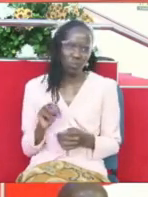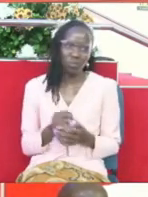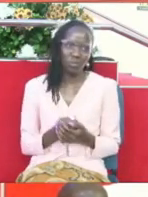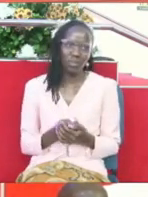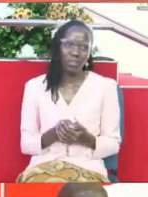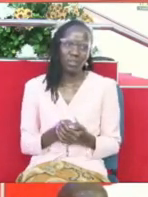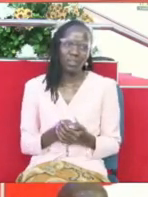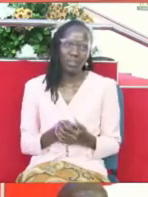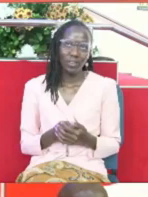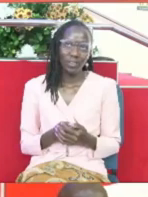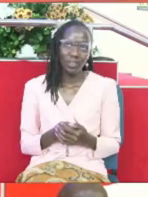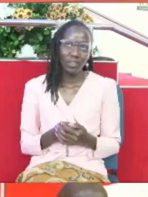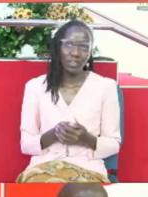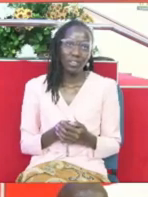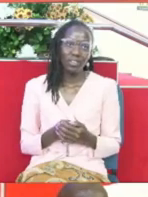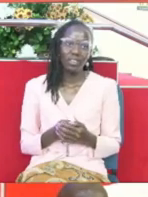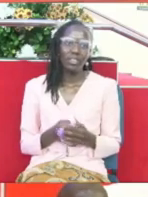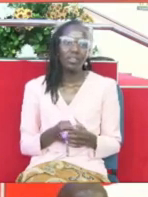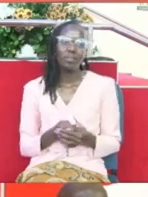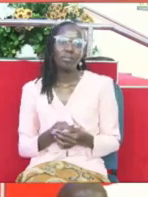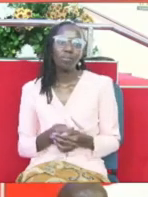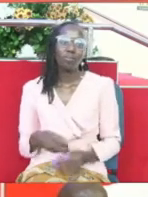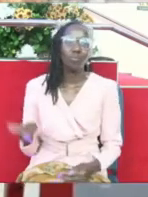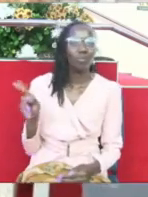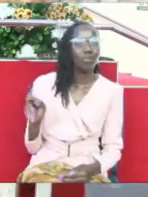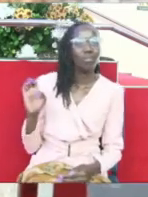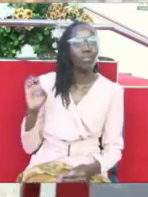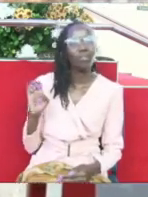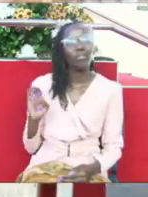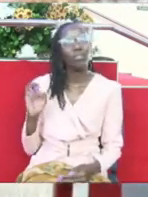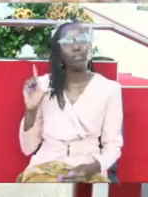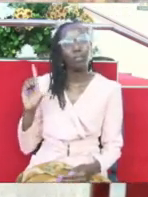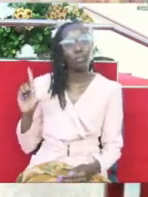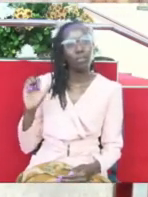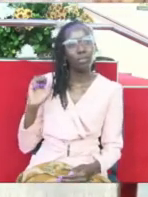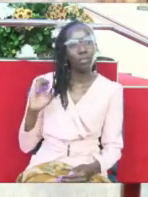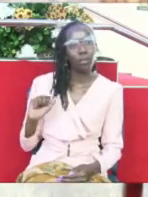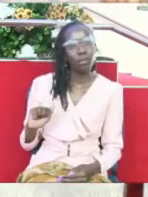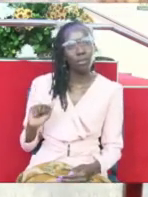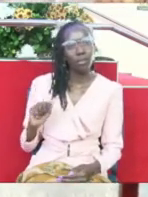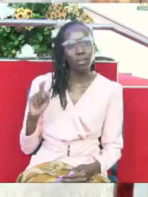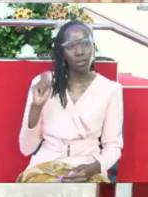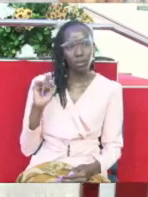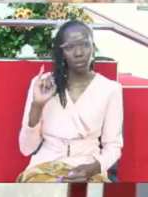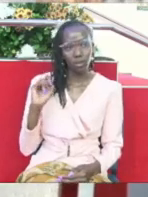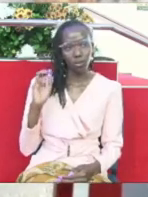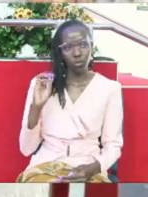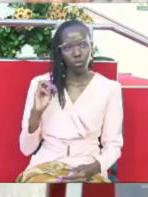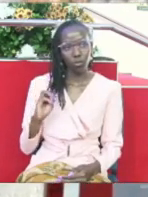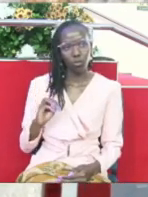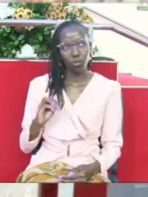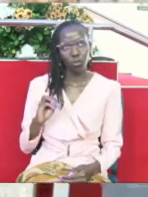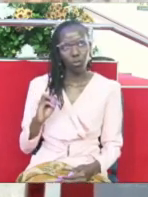Alifanyiki hivyo. The relationship does what? Uhusiano hukua. It grows. It grows. Hukua. We must